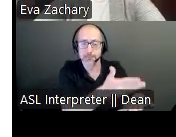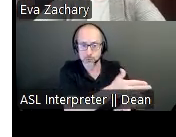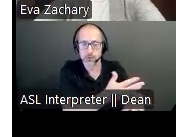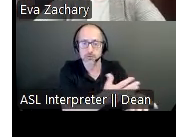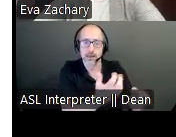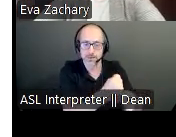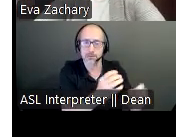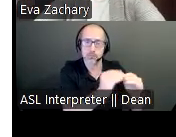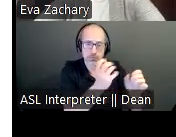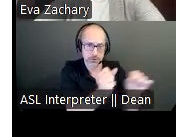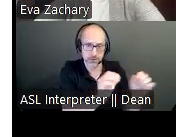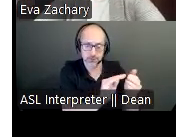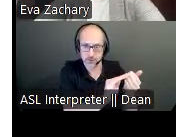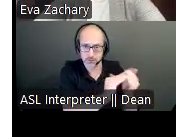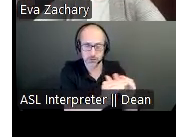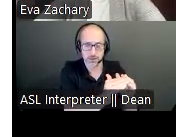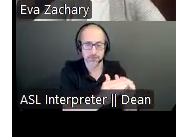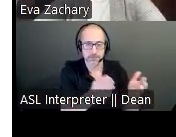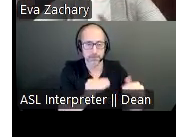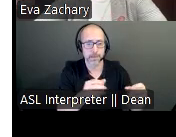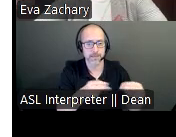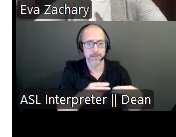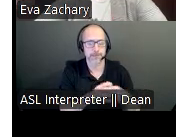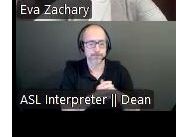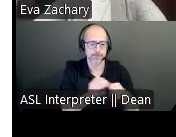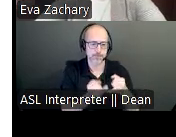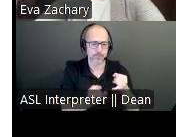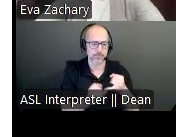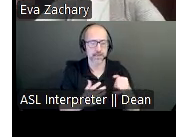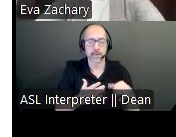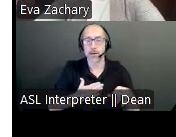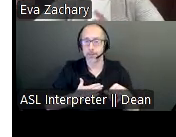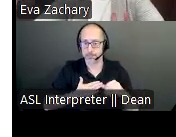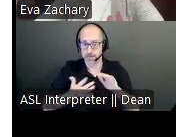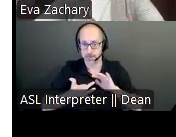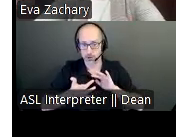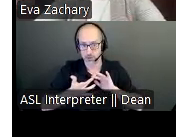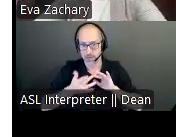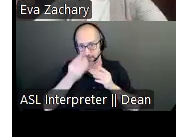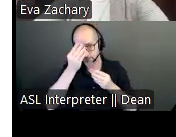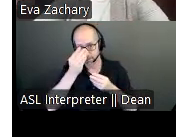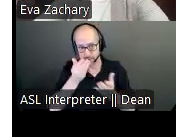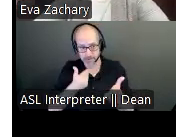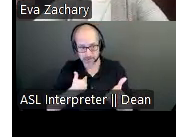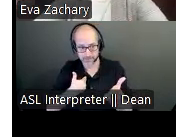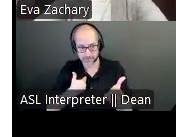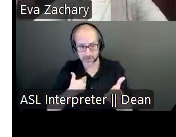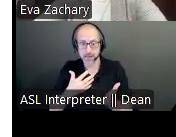Next slide. And to conclude, I'm leaving you my contact information, and as promised, the